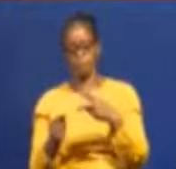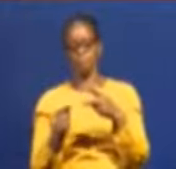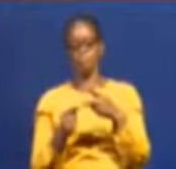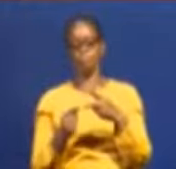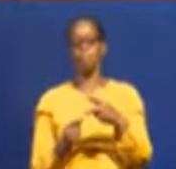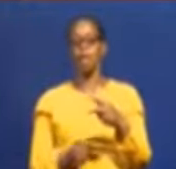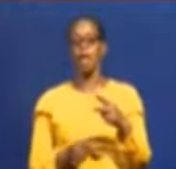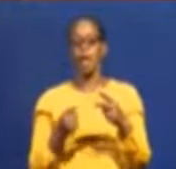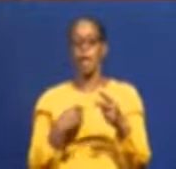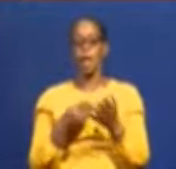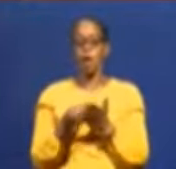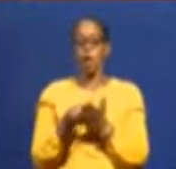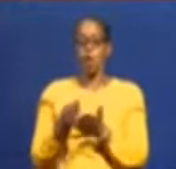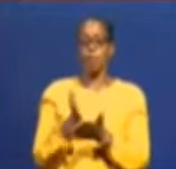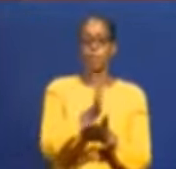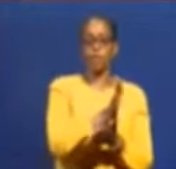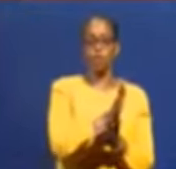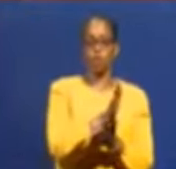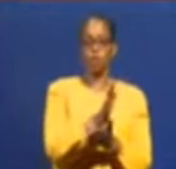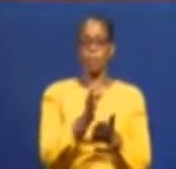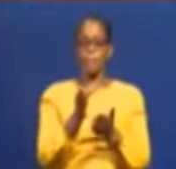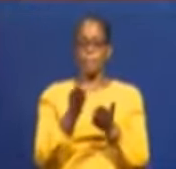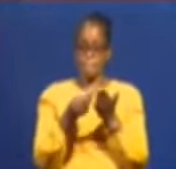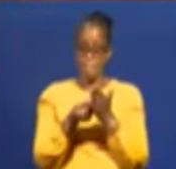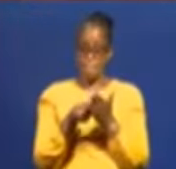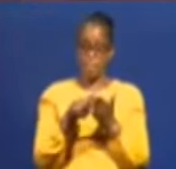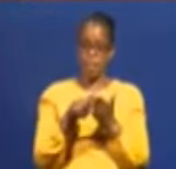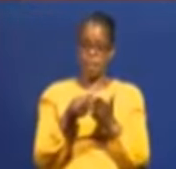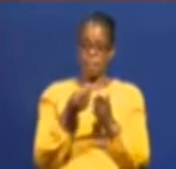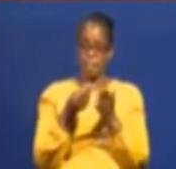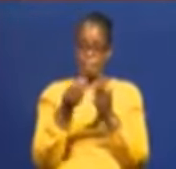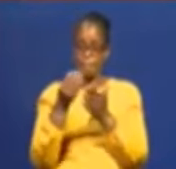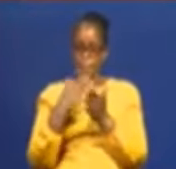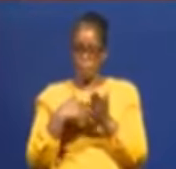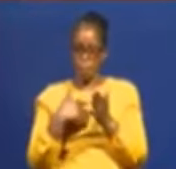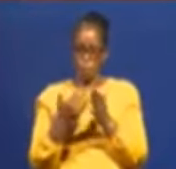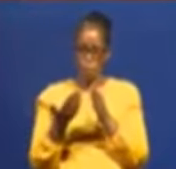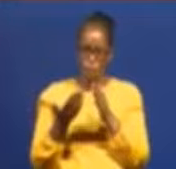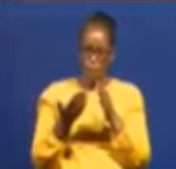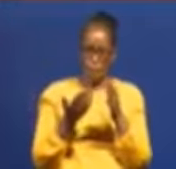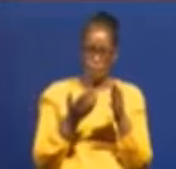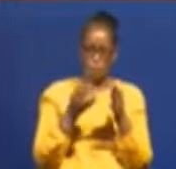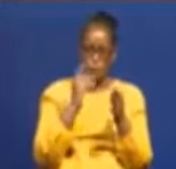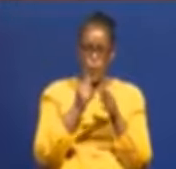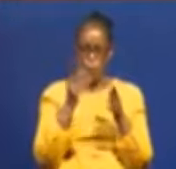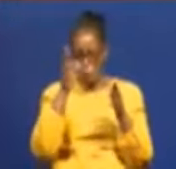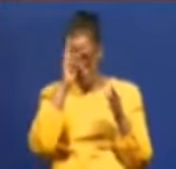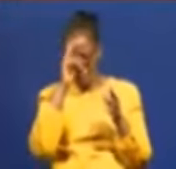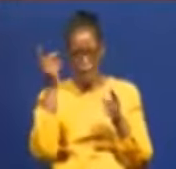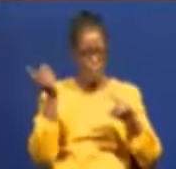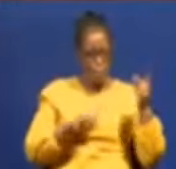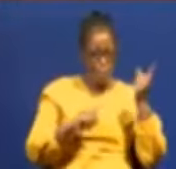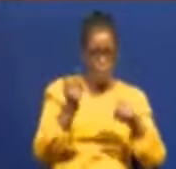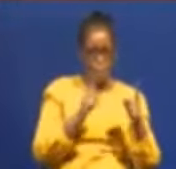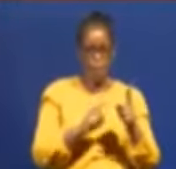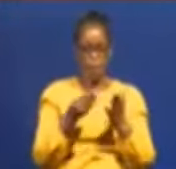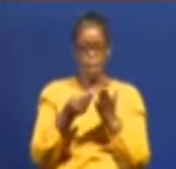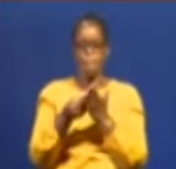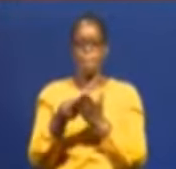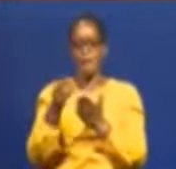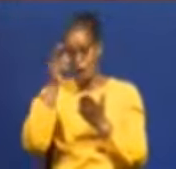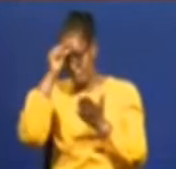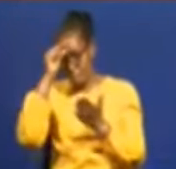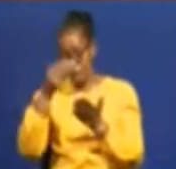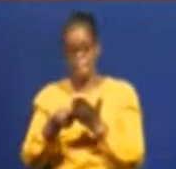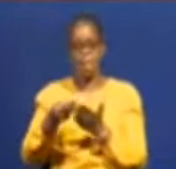the motion is compensation from the national government for victims of police brutality. Then, of course, there